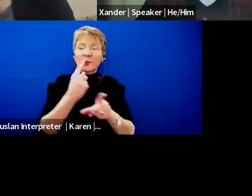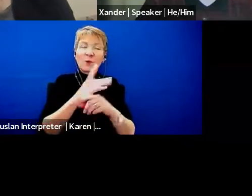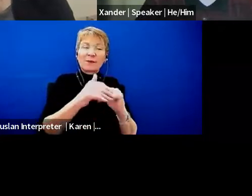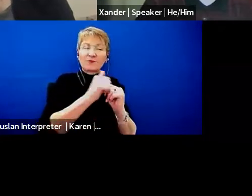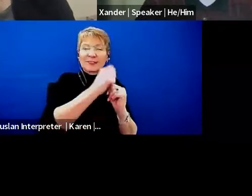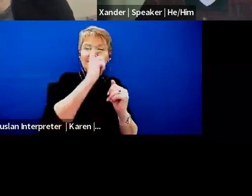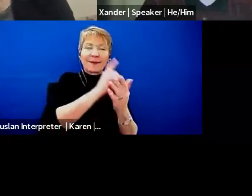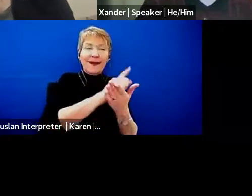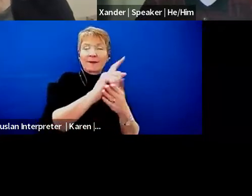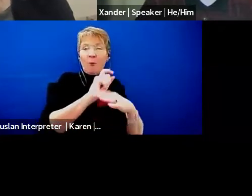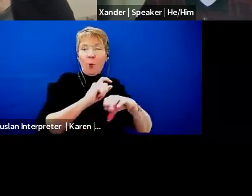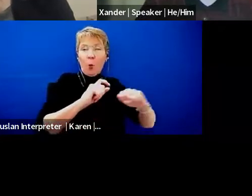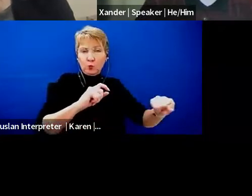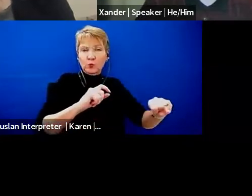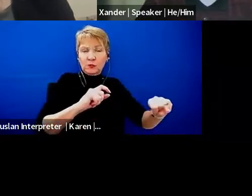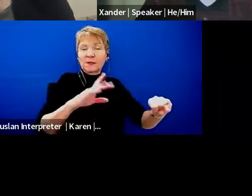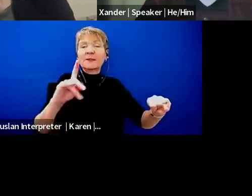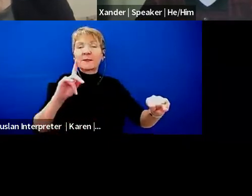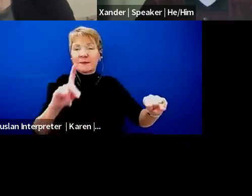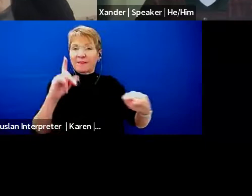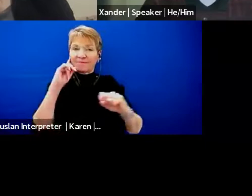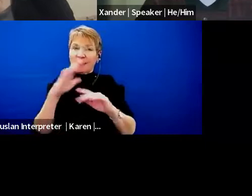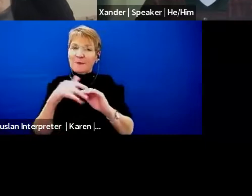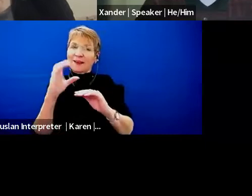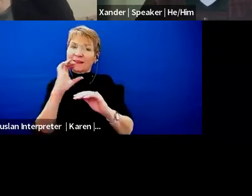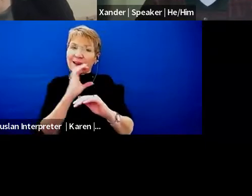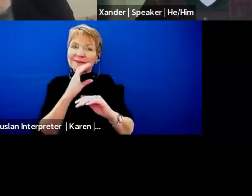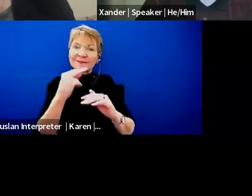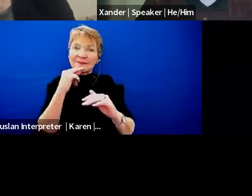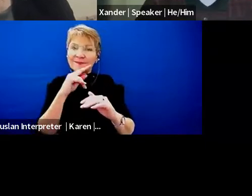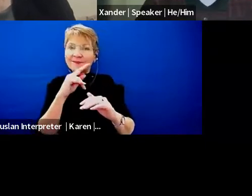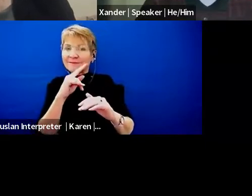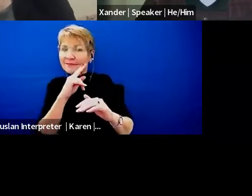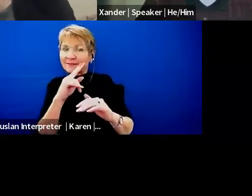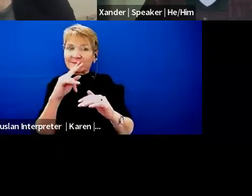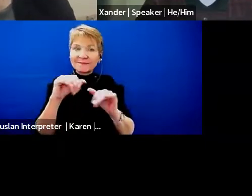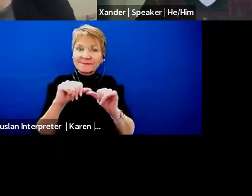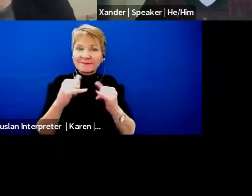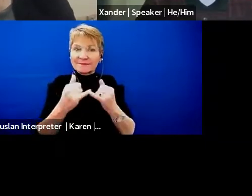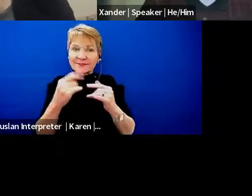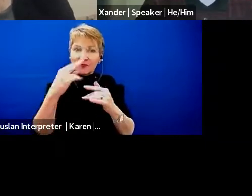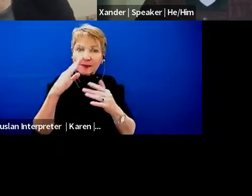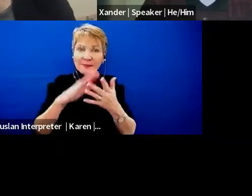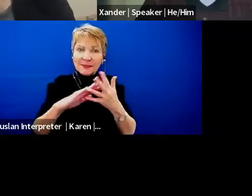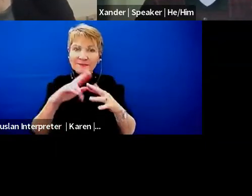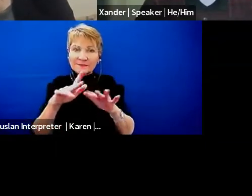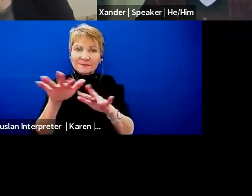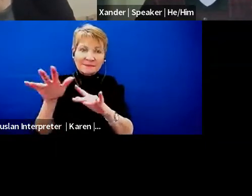as well, but that sort of extended family, would any of you like to just comment on that first before we move